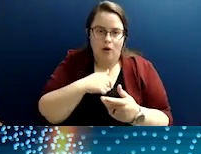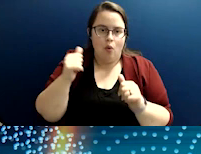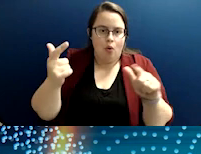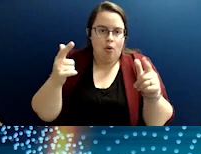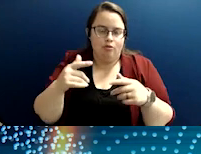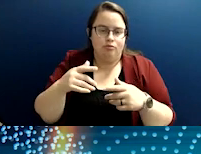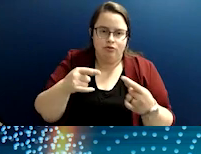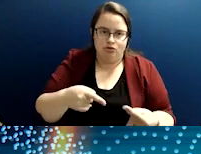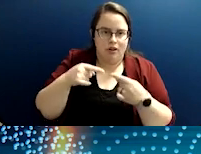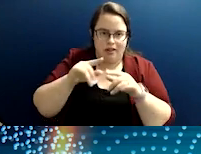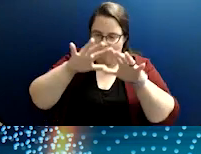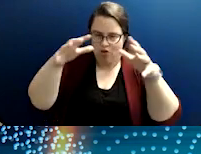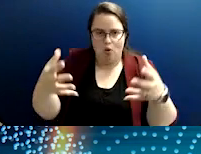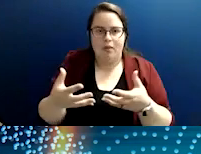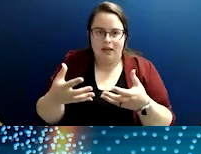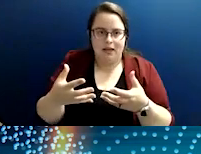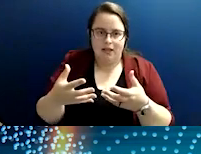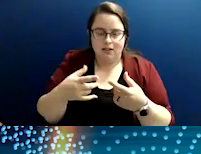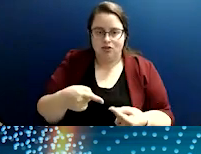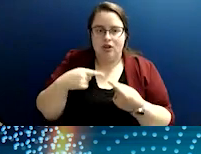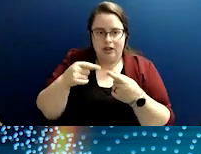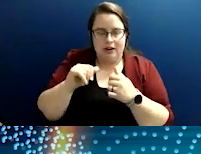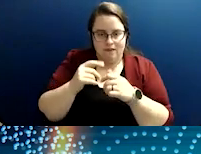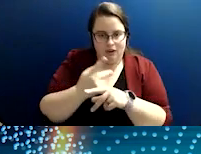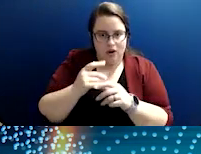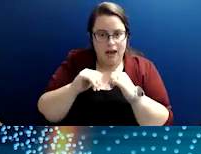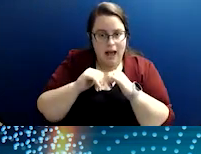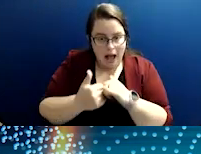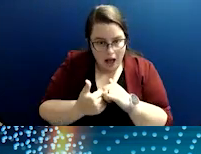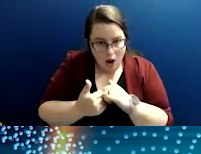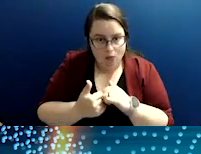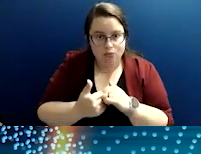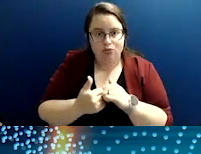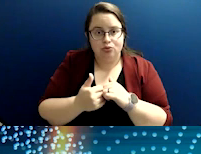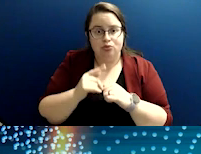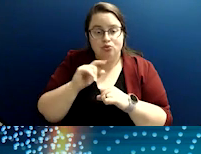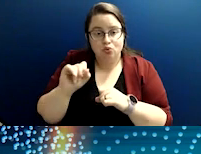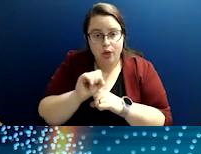globe. We're all struggling with this to try to figure out how to truly